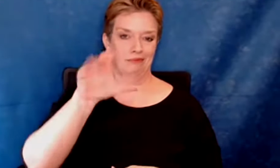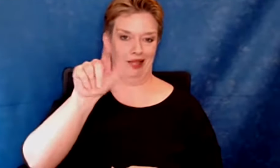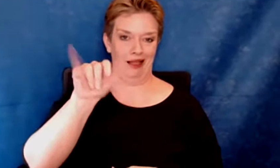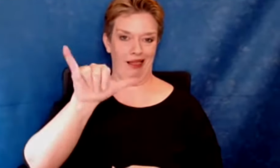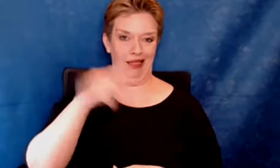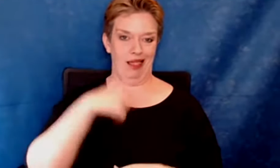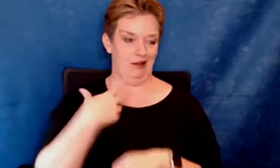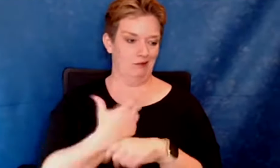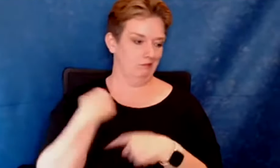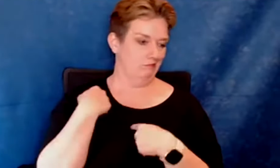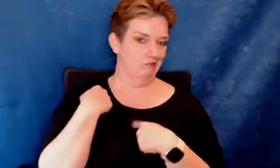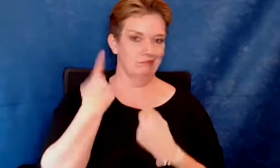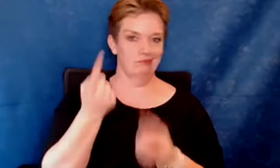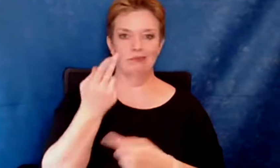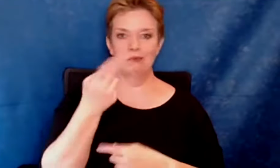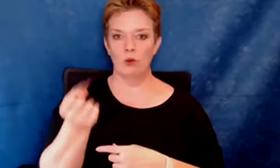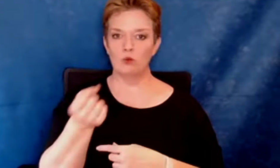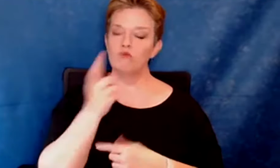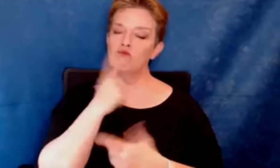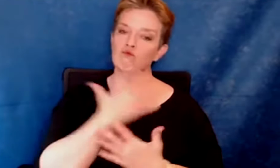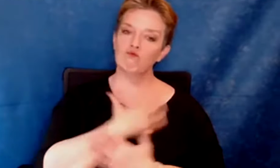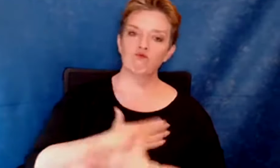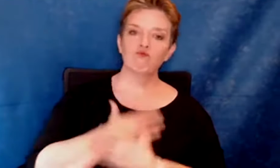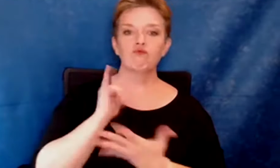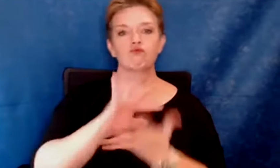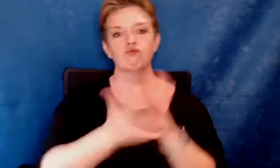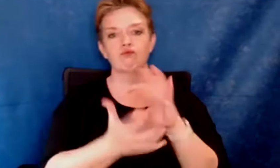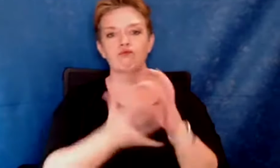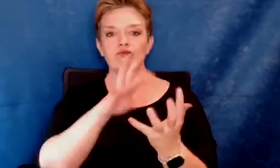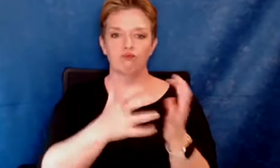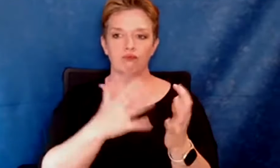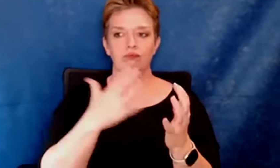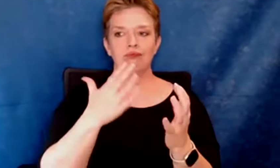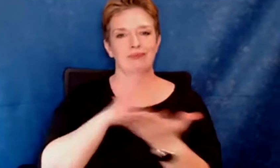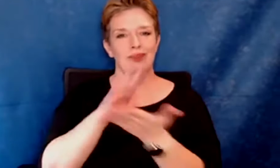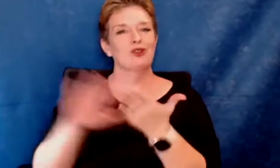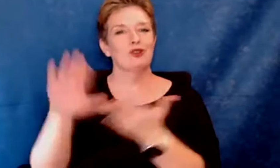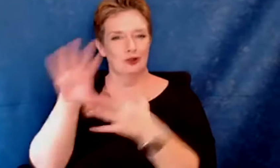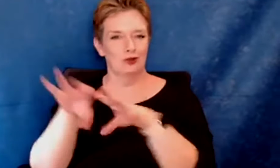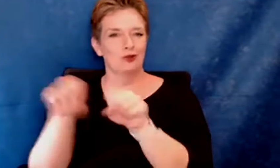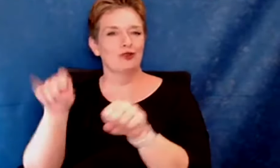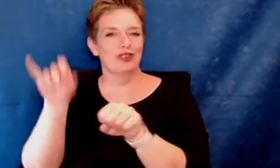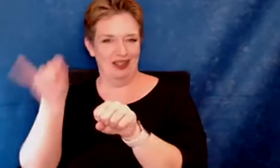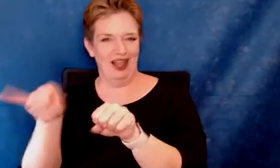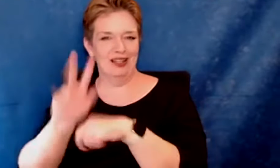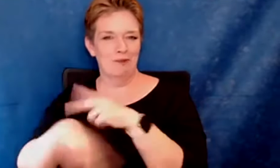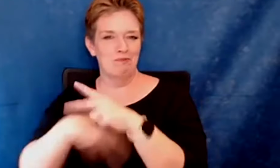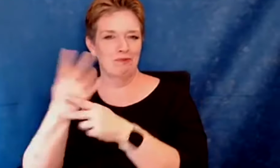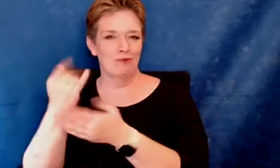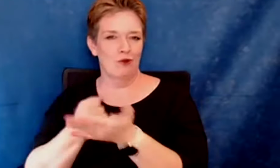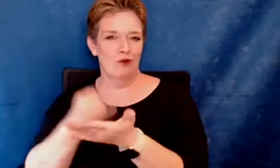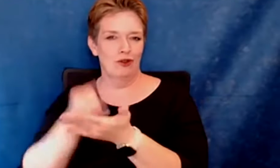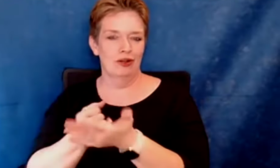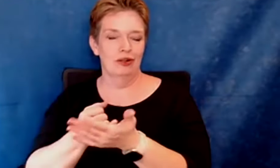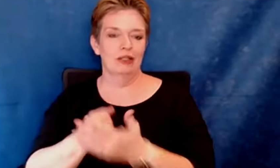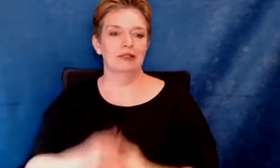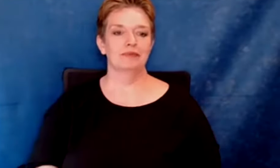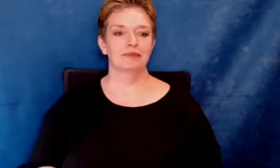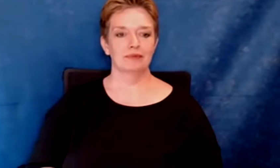and always enjoyed that. That's what my degree was in. And then when I finally came to the end of